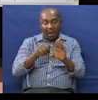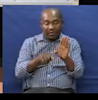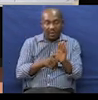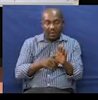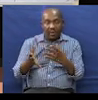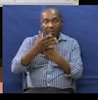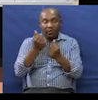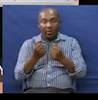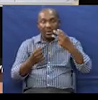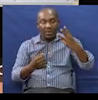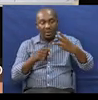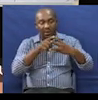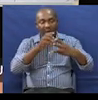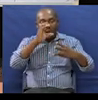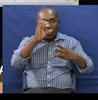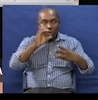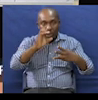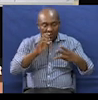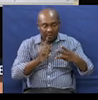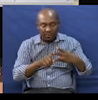That means communalism,